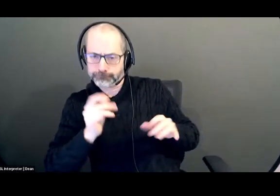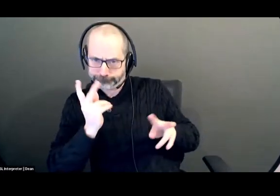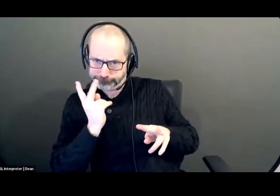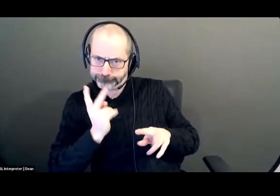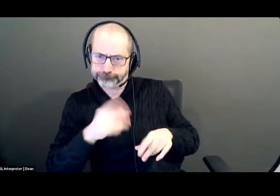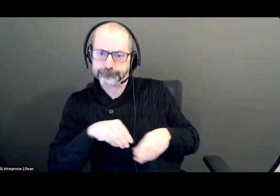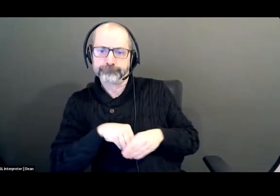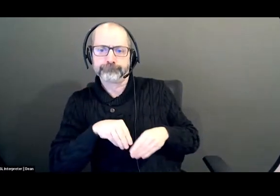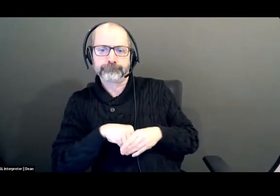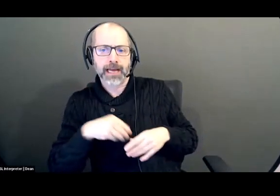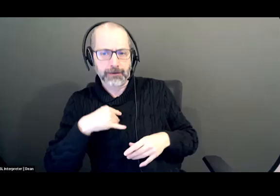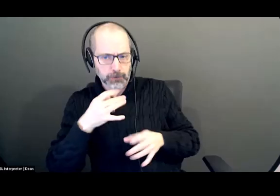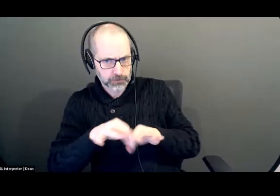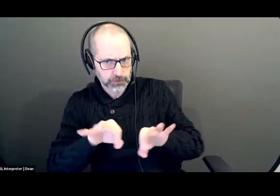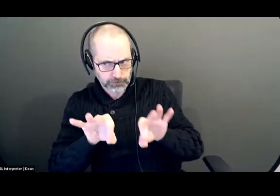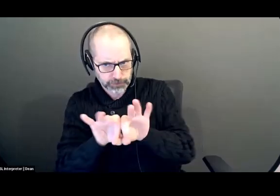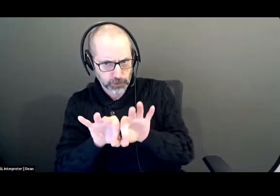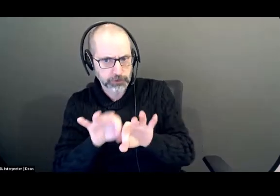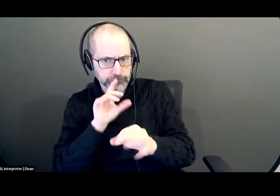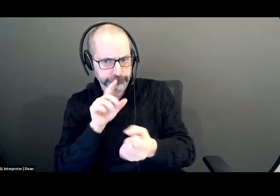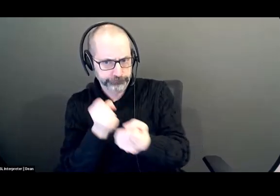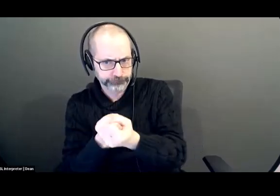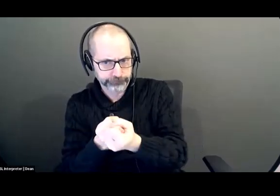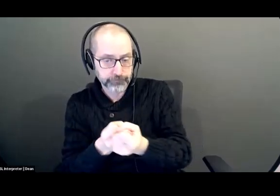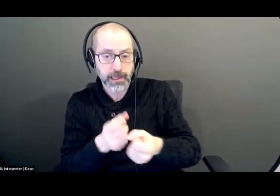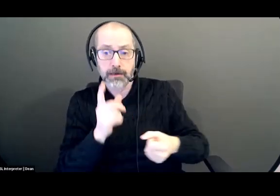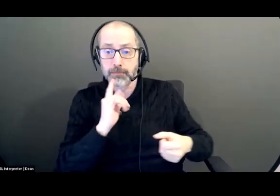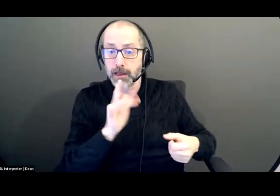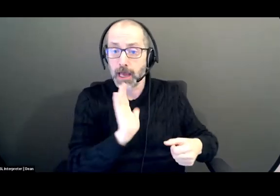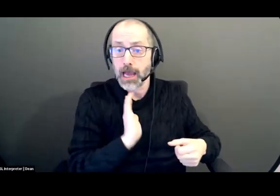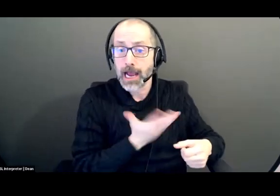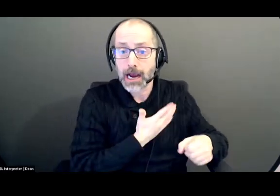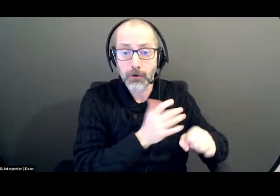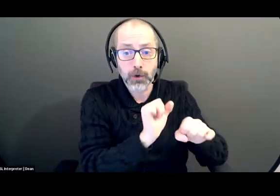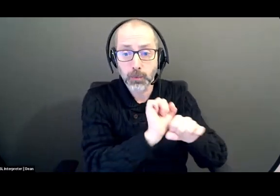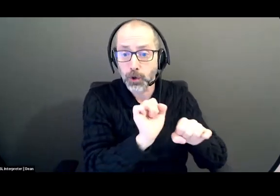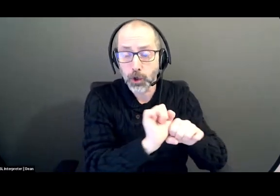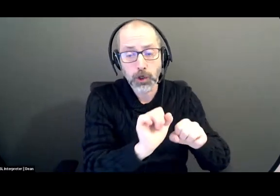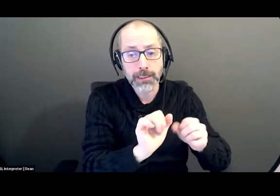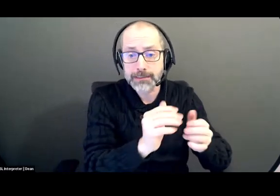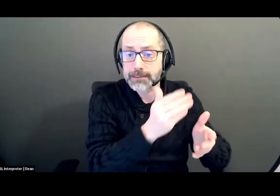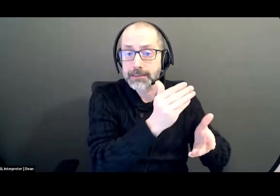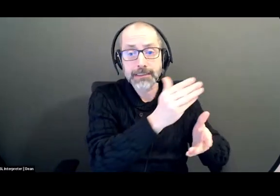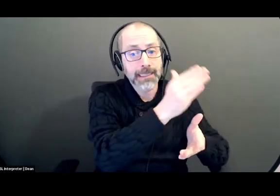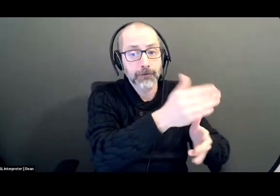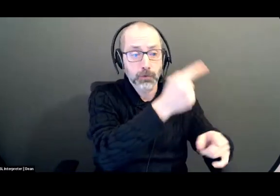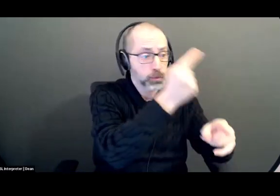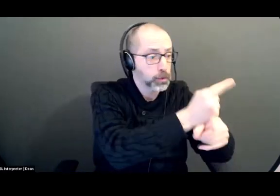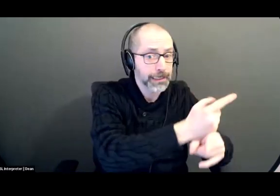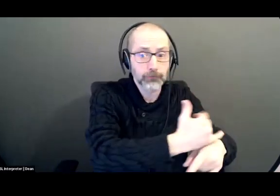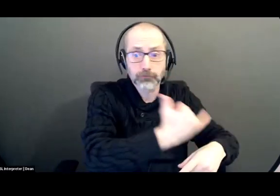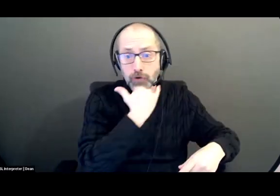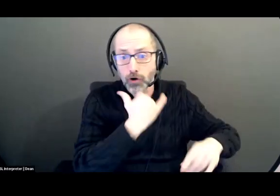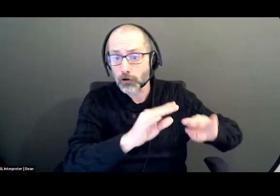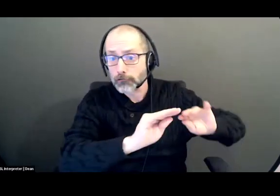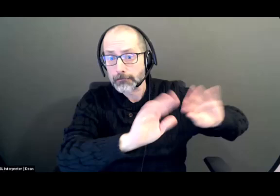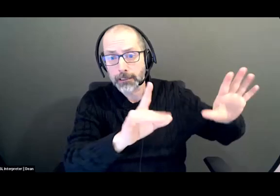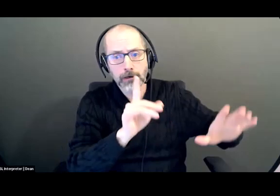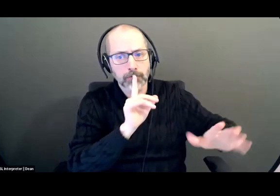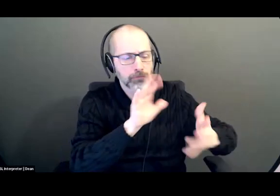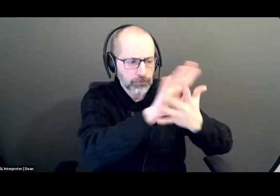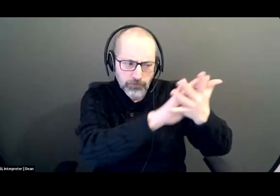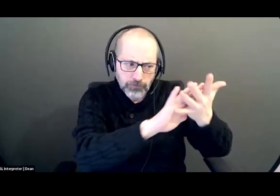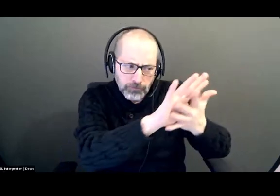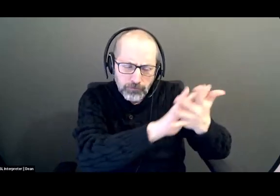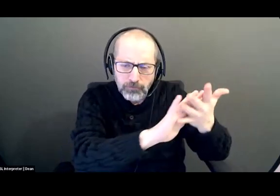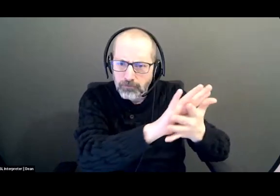We do a lot of training on understanding the person in front of you and understanding your own bias and your own